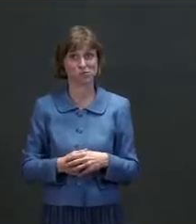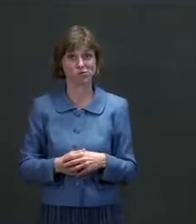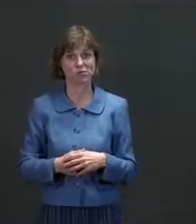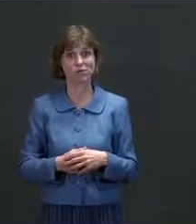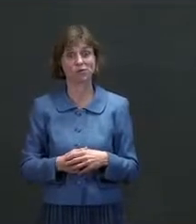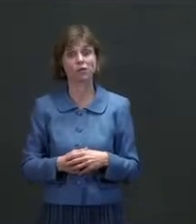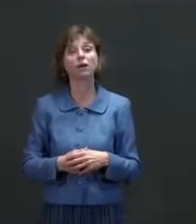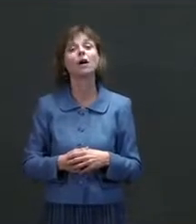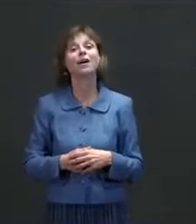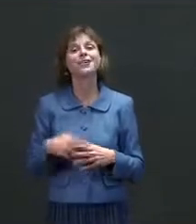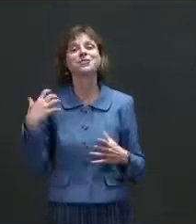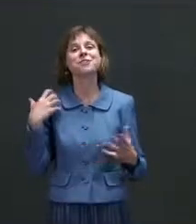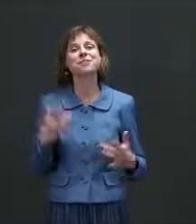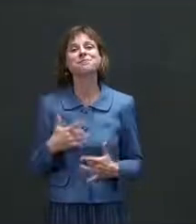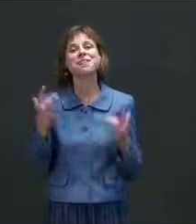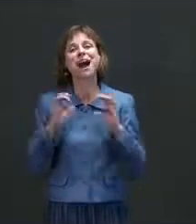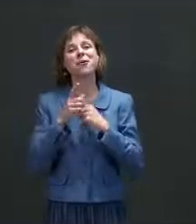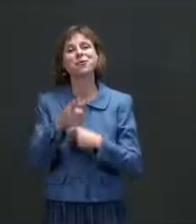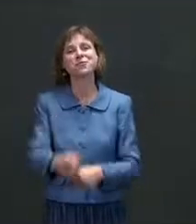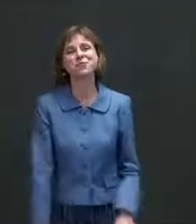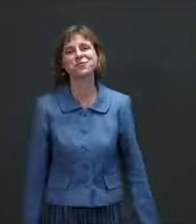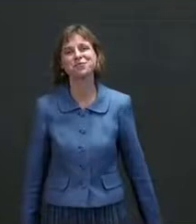General, how you doing?